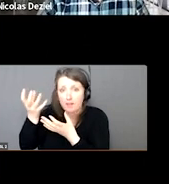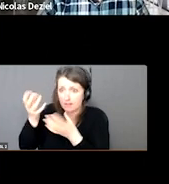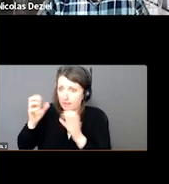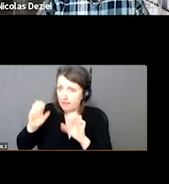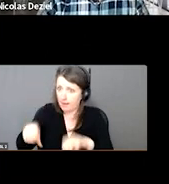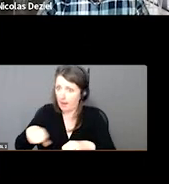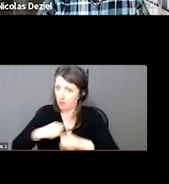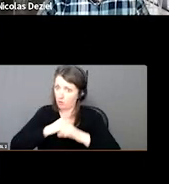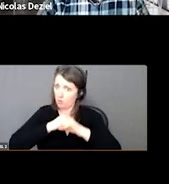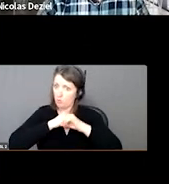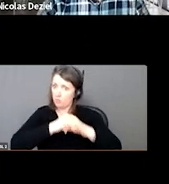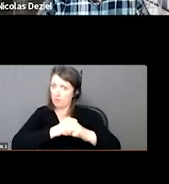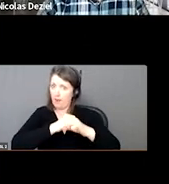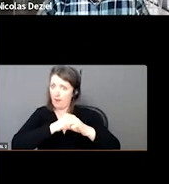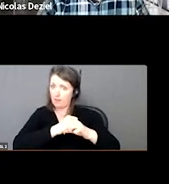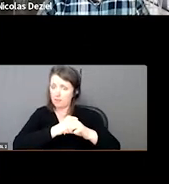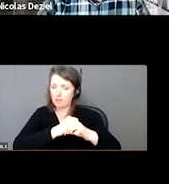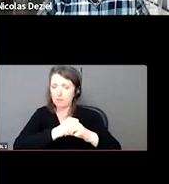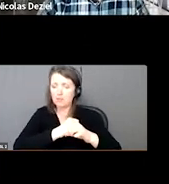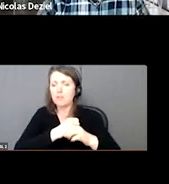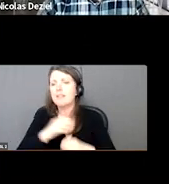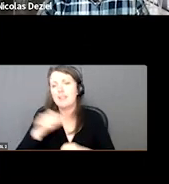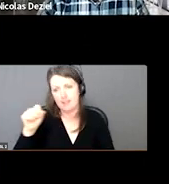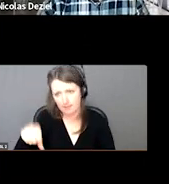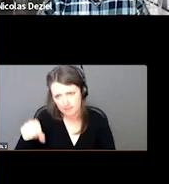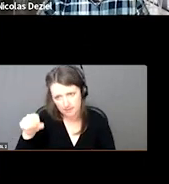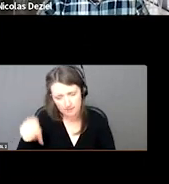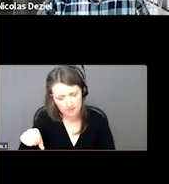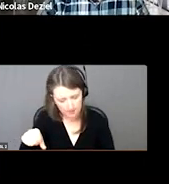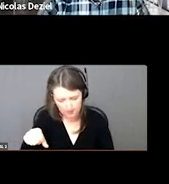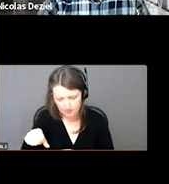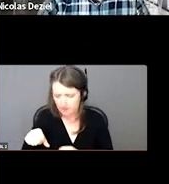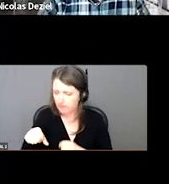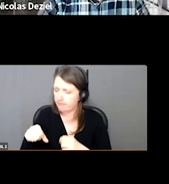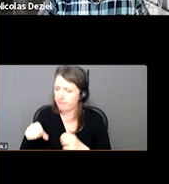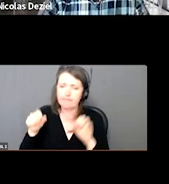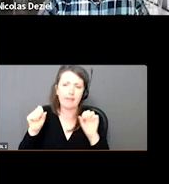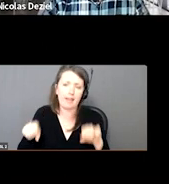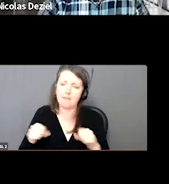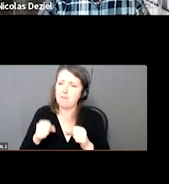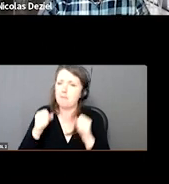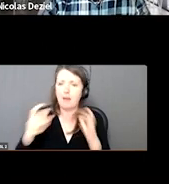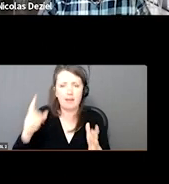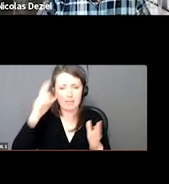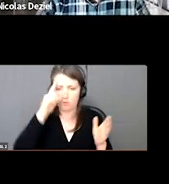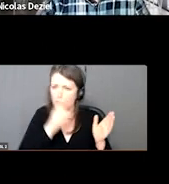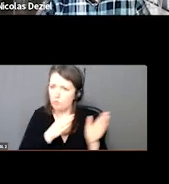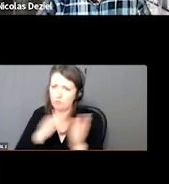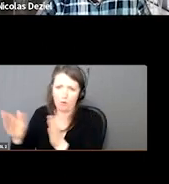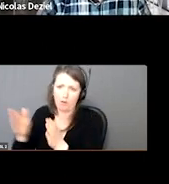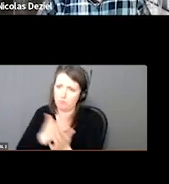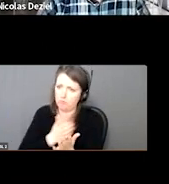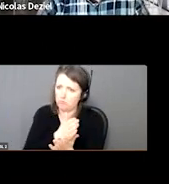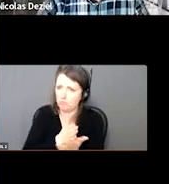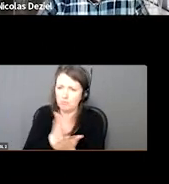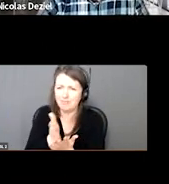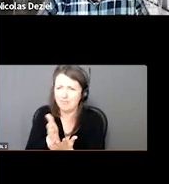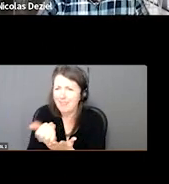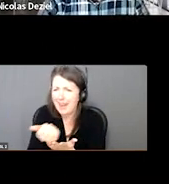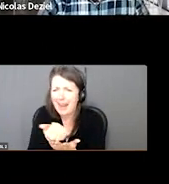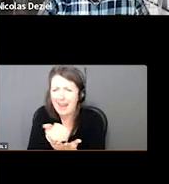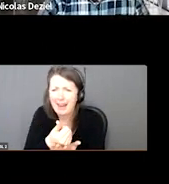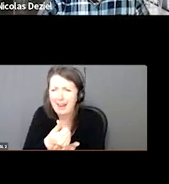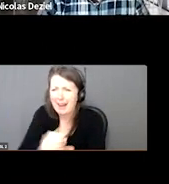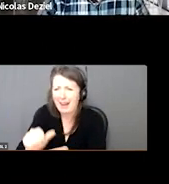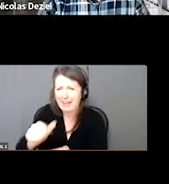any innovation at all costs, and this could be through various means. So any innovation, everybody can innovate, really. So whatever